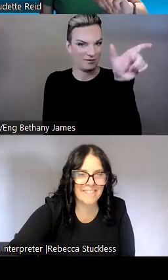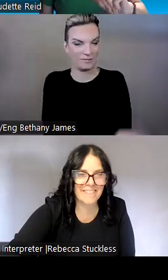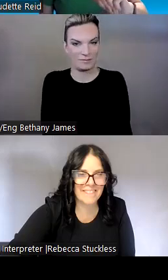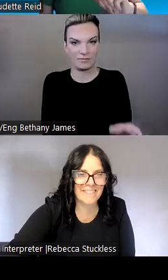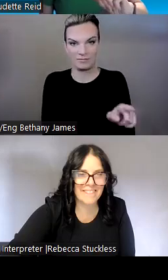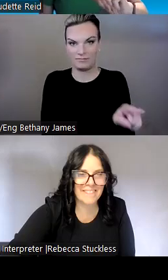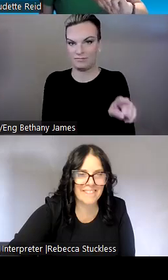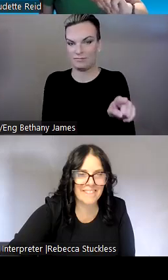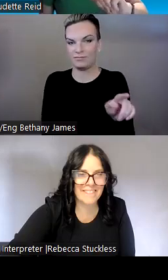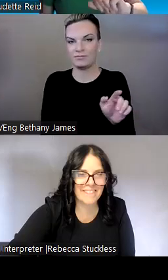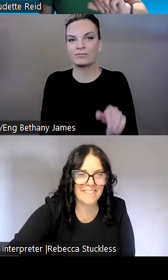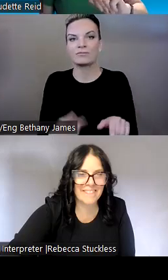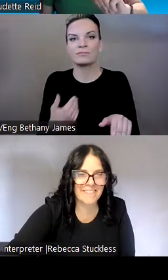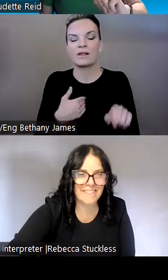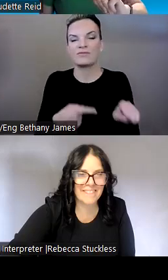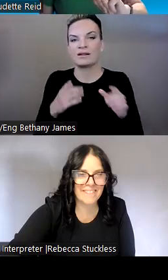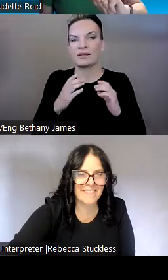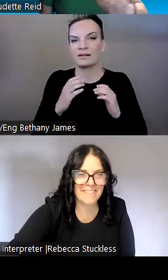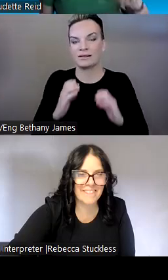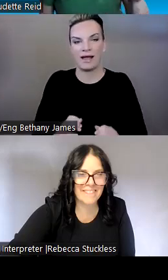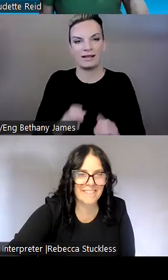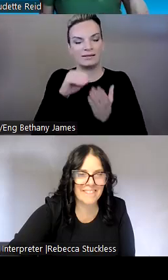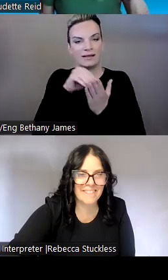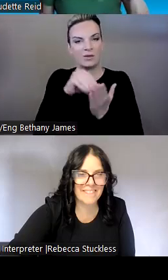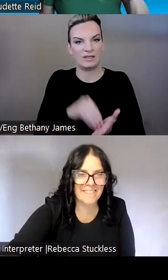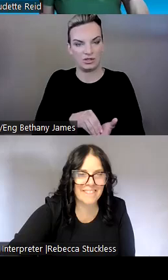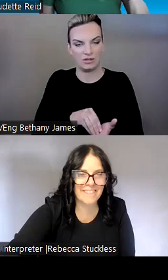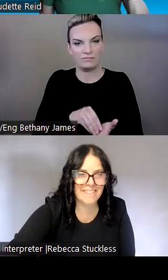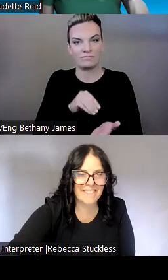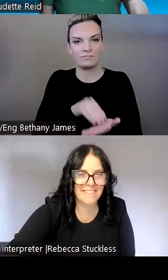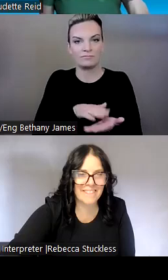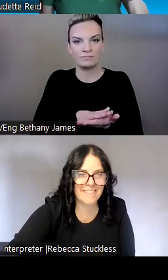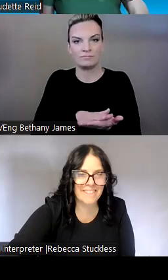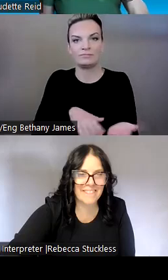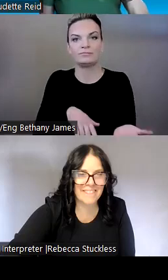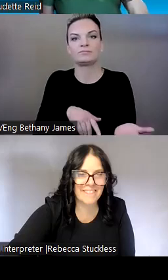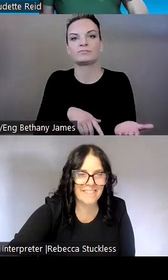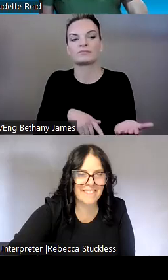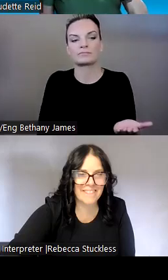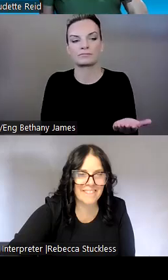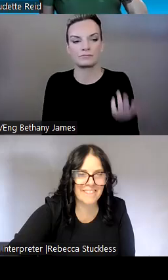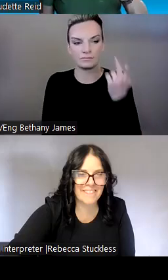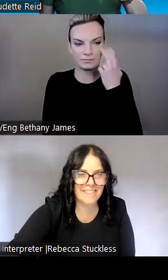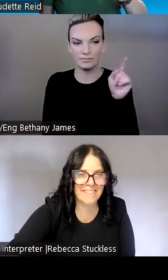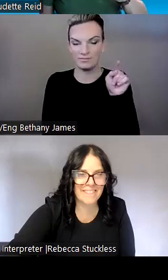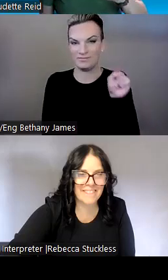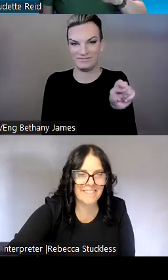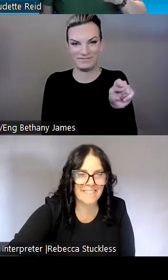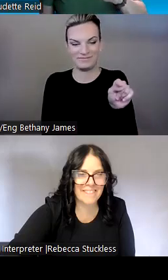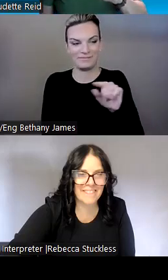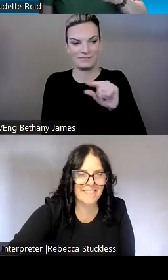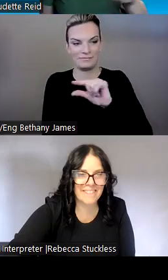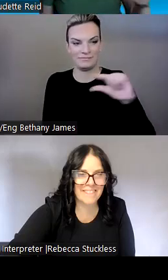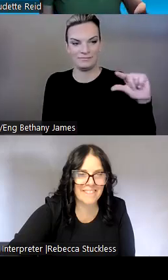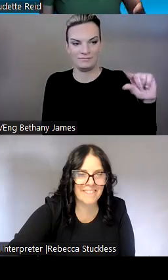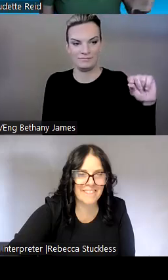for client documentation. Now, and that right here is where